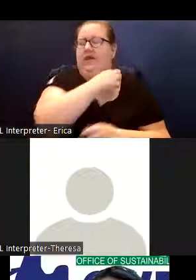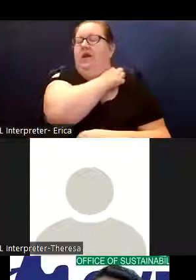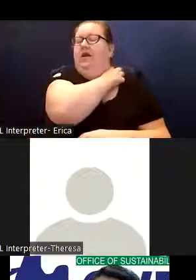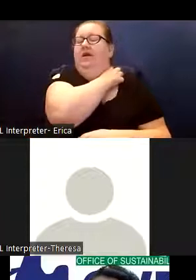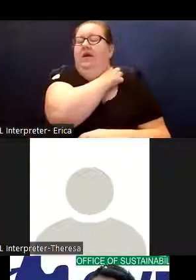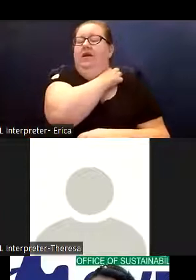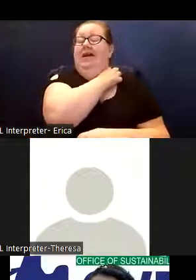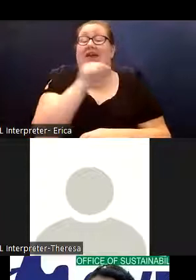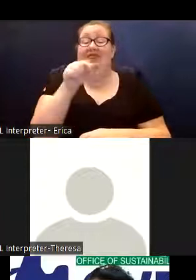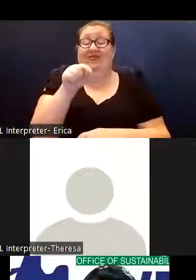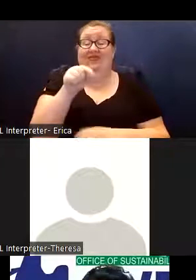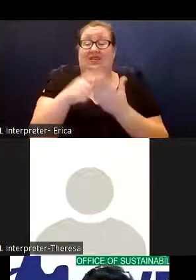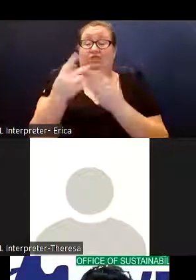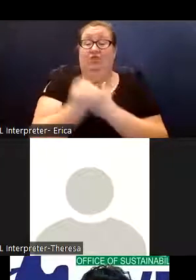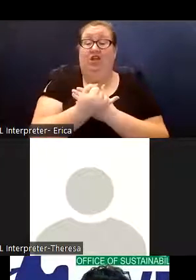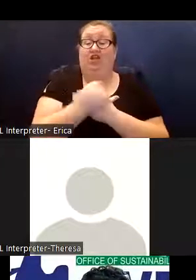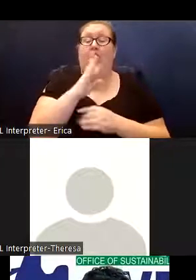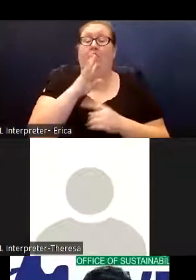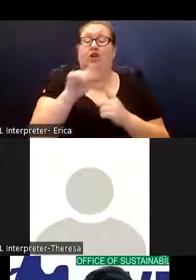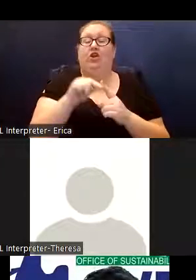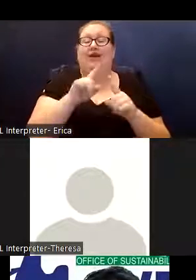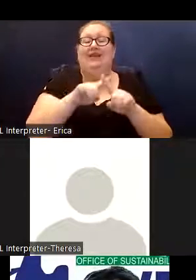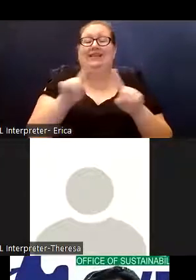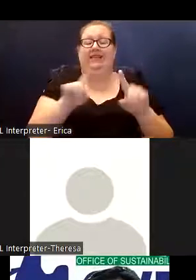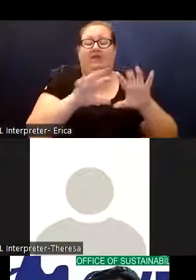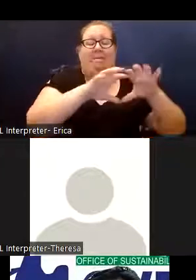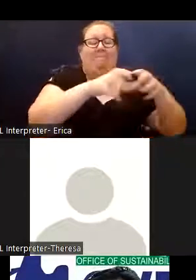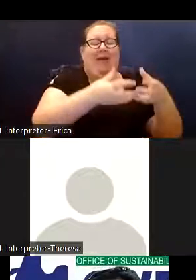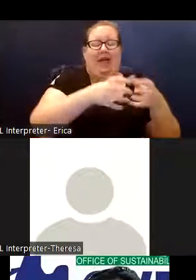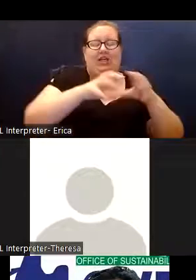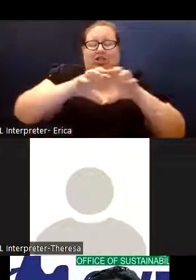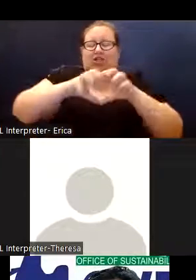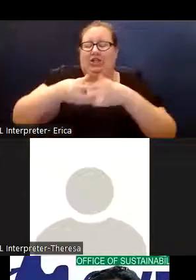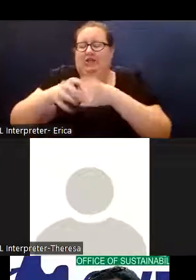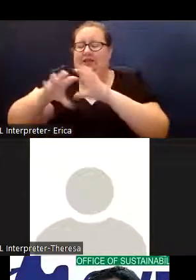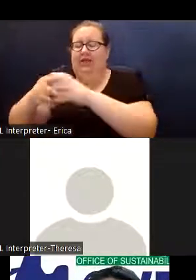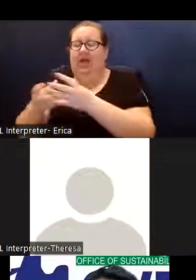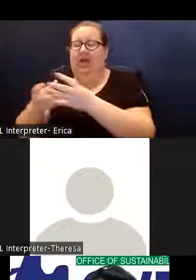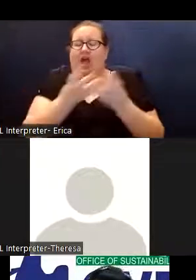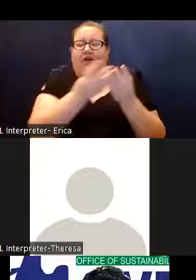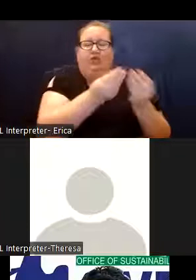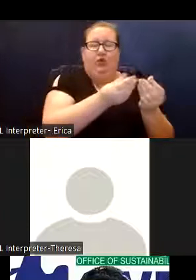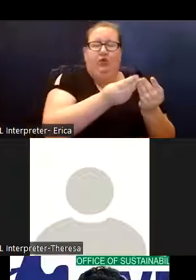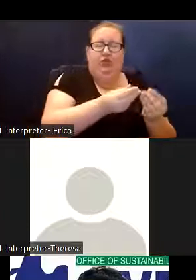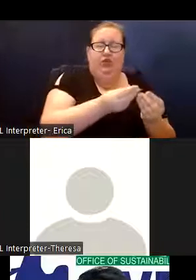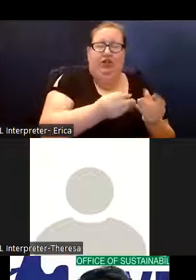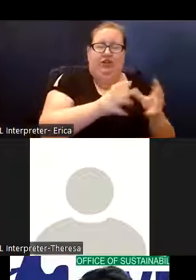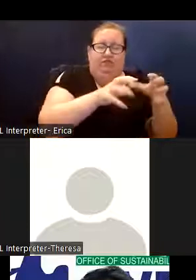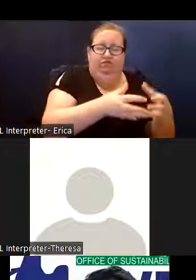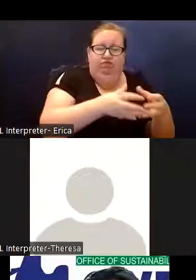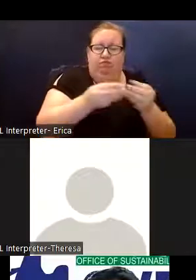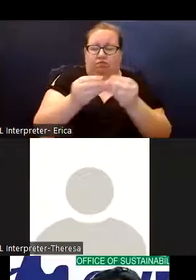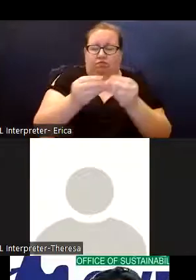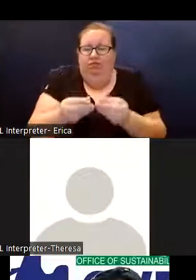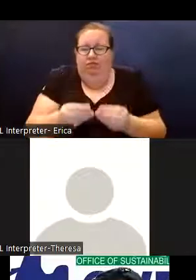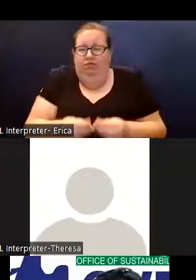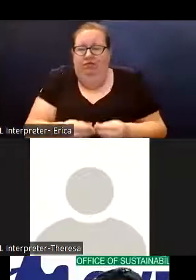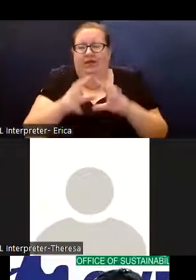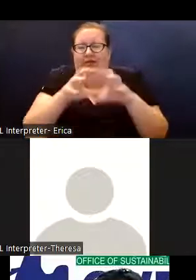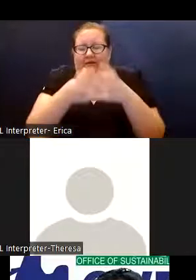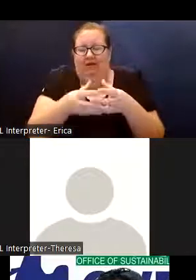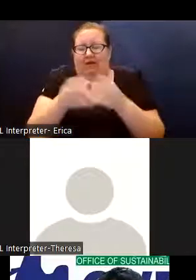about different packages of solutions. And the way we've structured these scenarios,